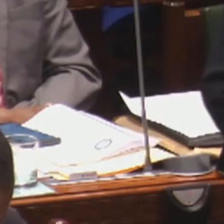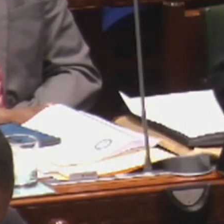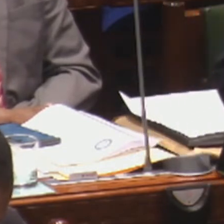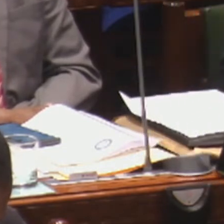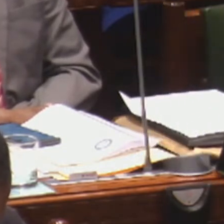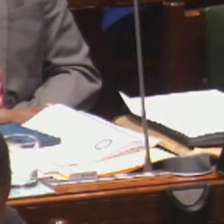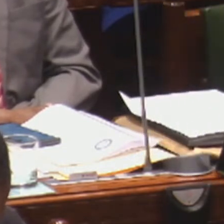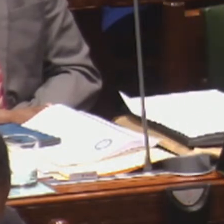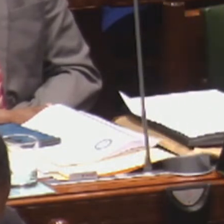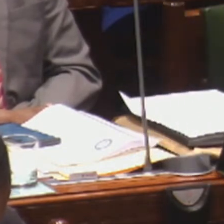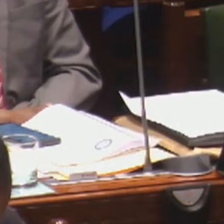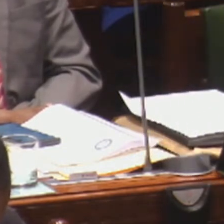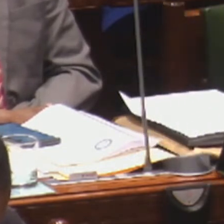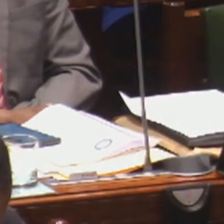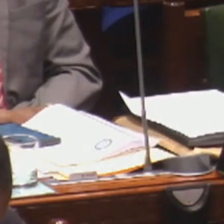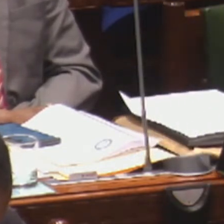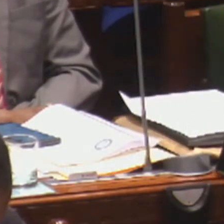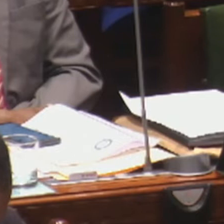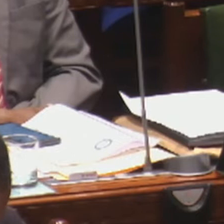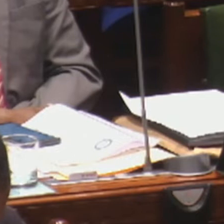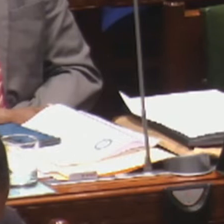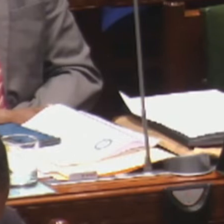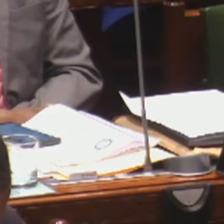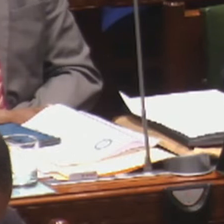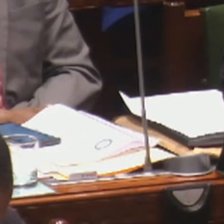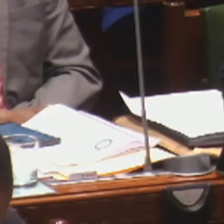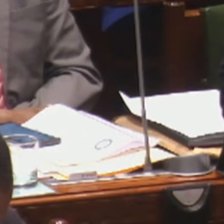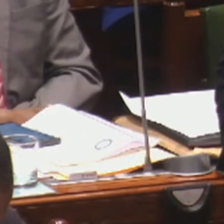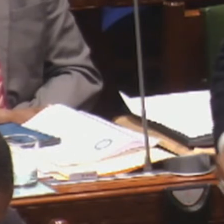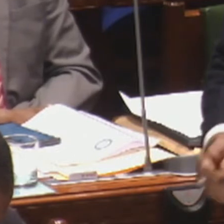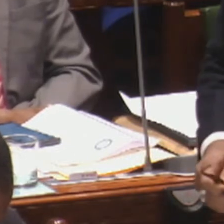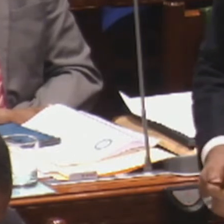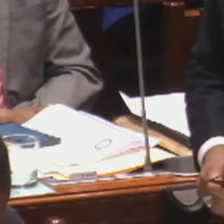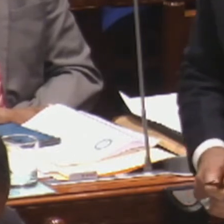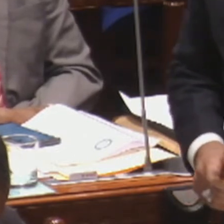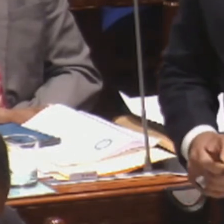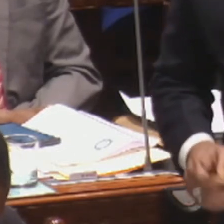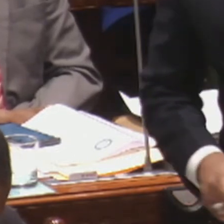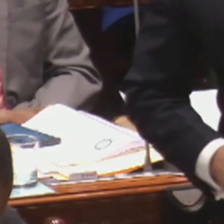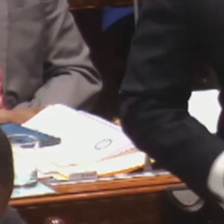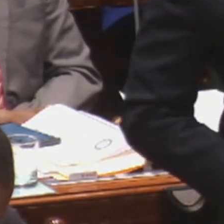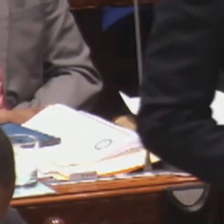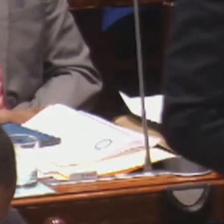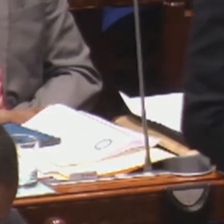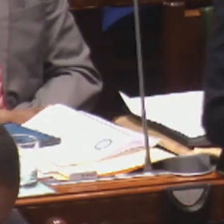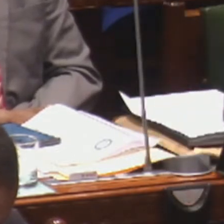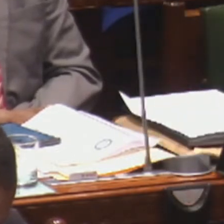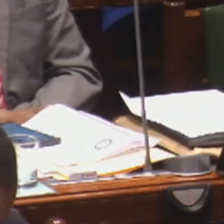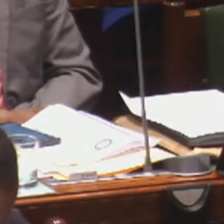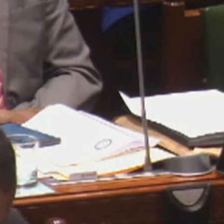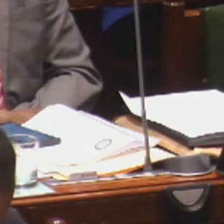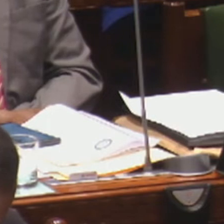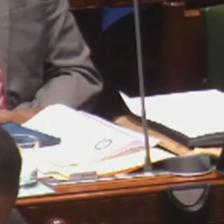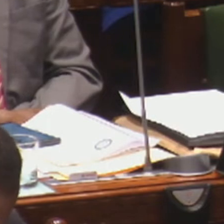sir. Mr. Speaker, sir, the other point is, of course, is that, again, just because the revenue collection